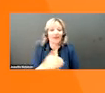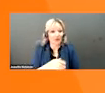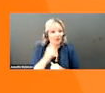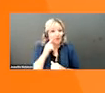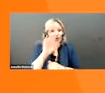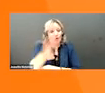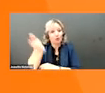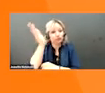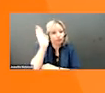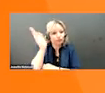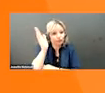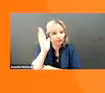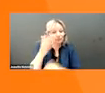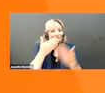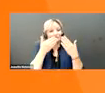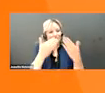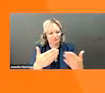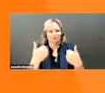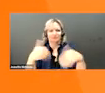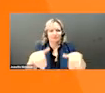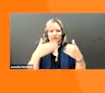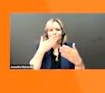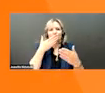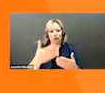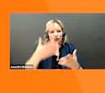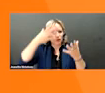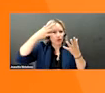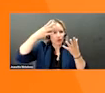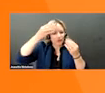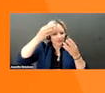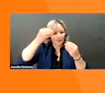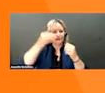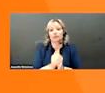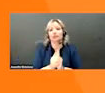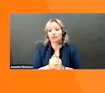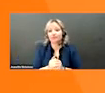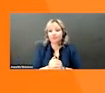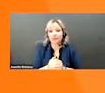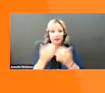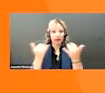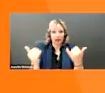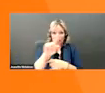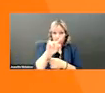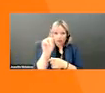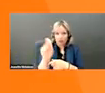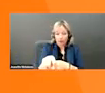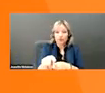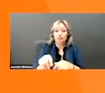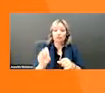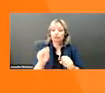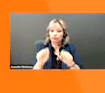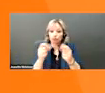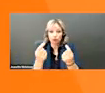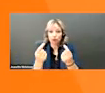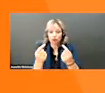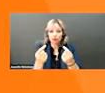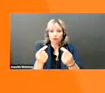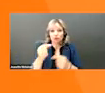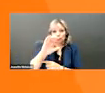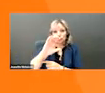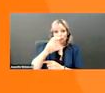open it up for some questions. If you'd like to raise your hand or pop your question in the chat box, and we can read it